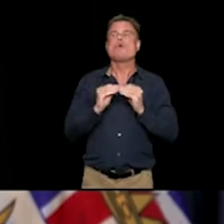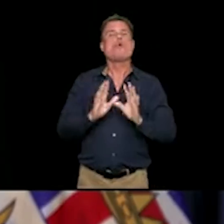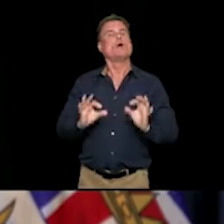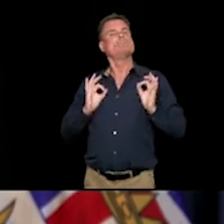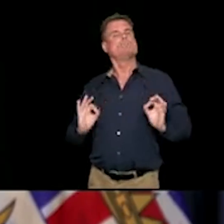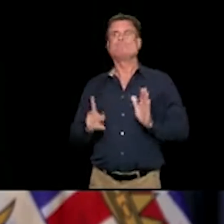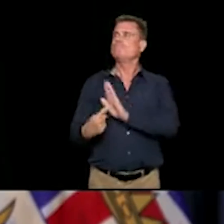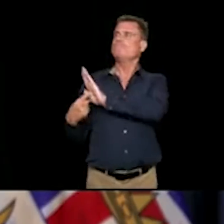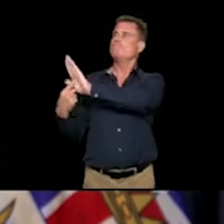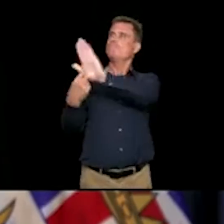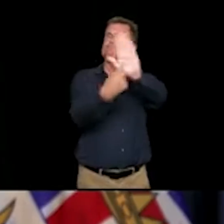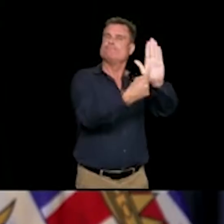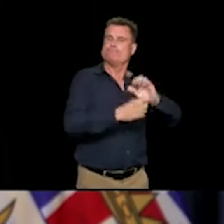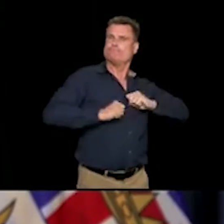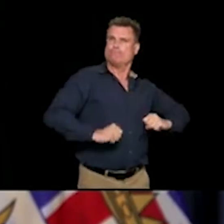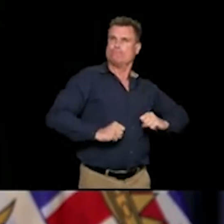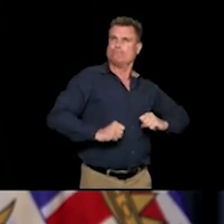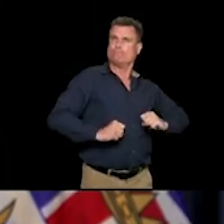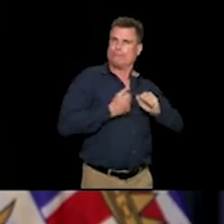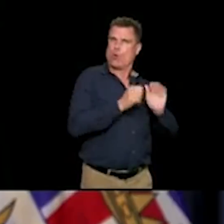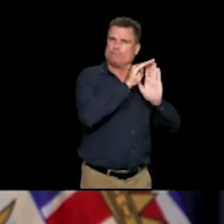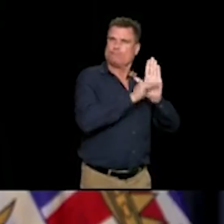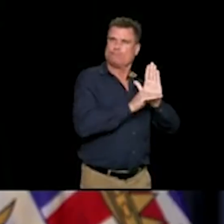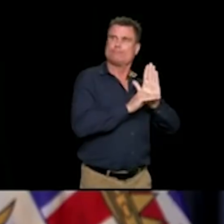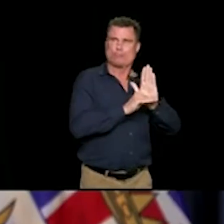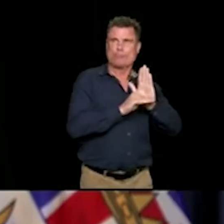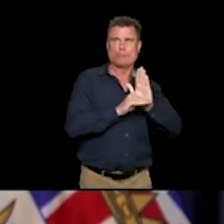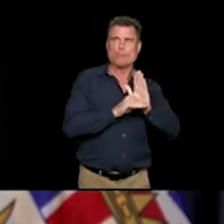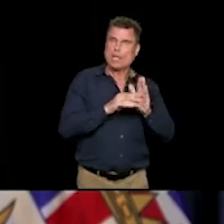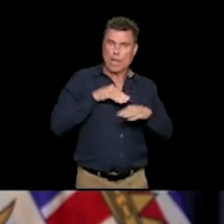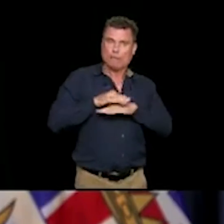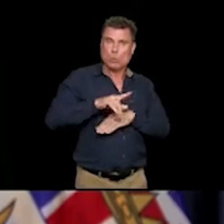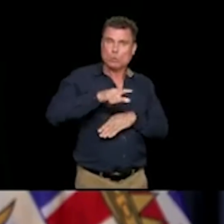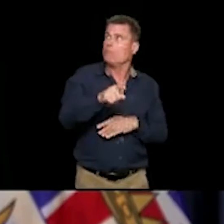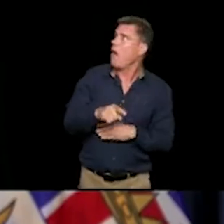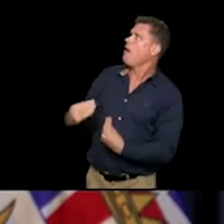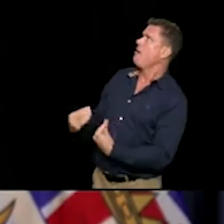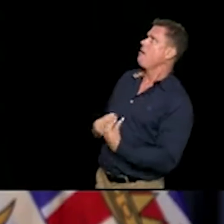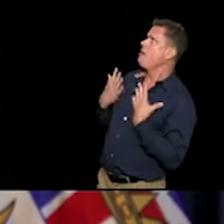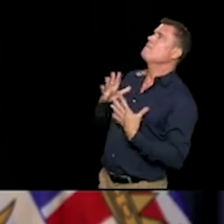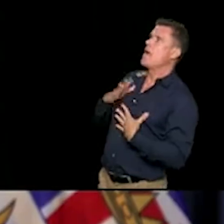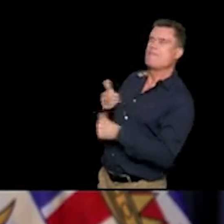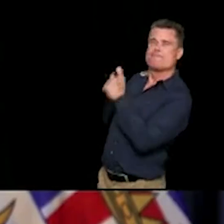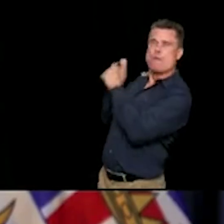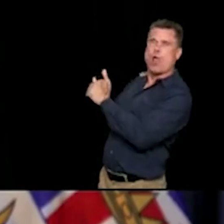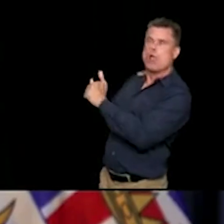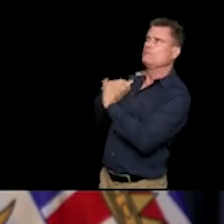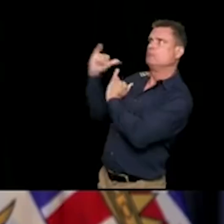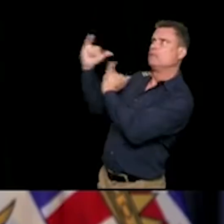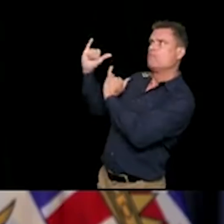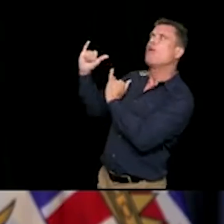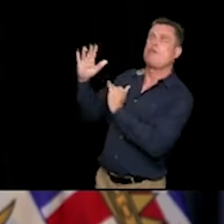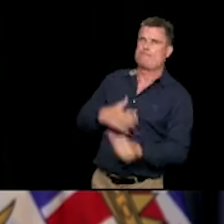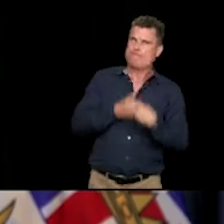thing. We need to all be role models in our community and our family, to use the tools that we have to